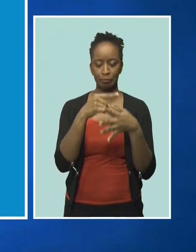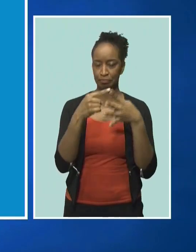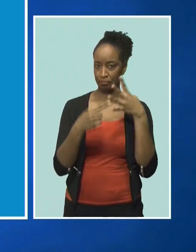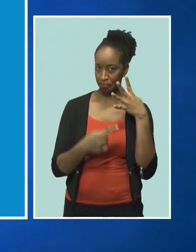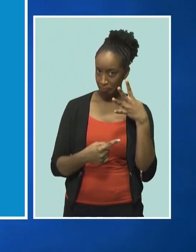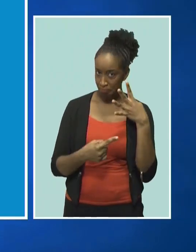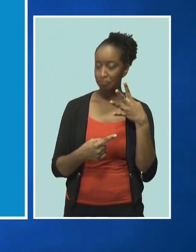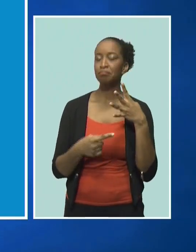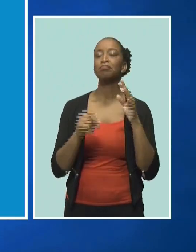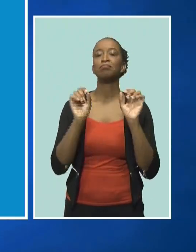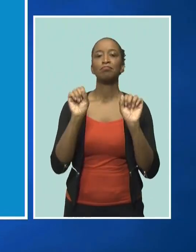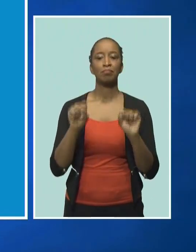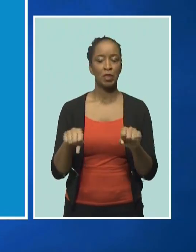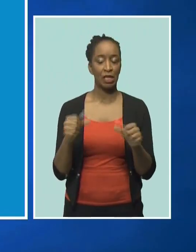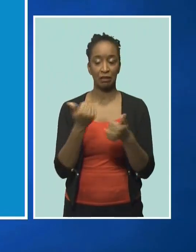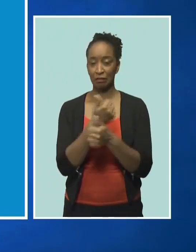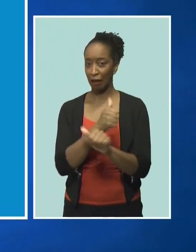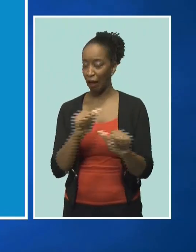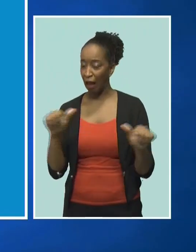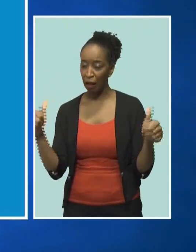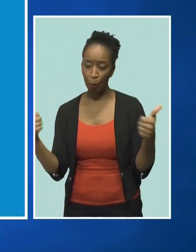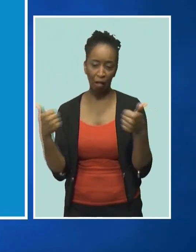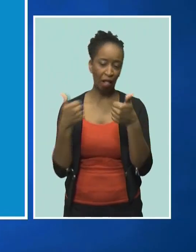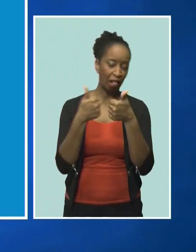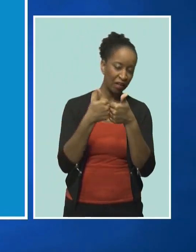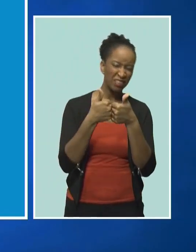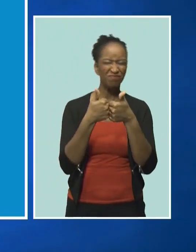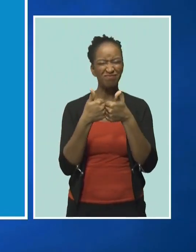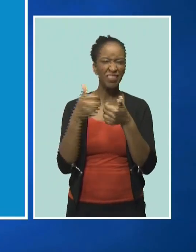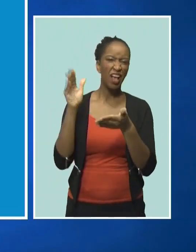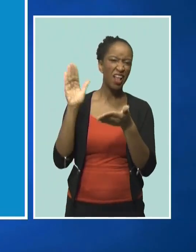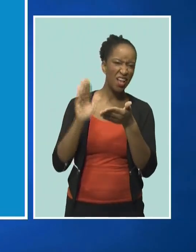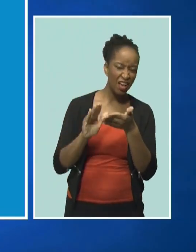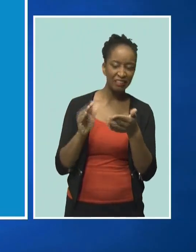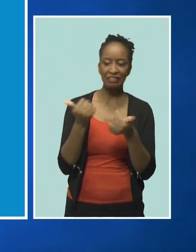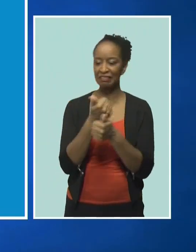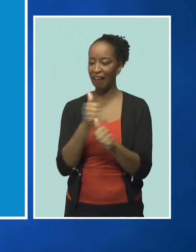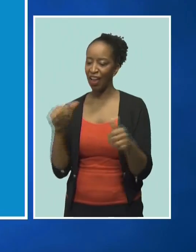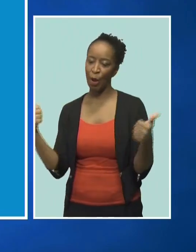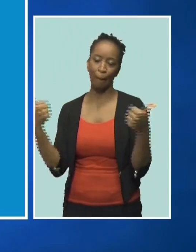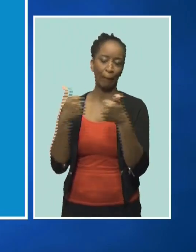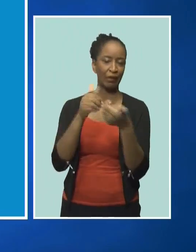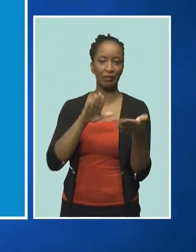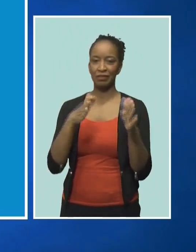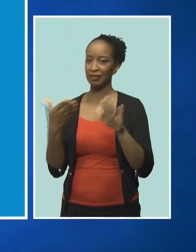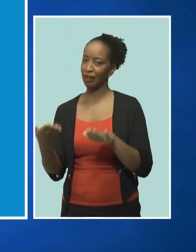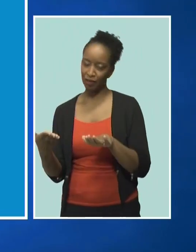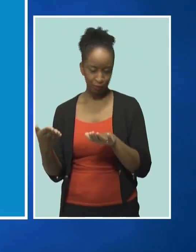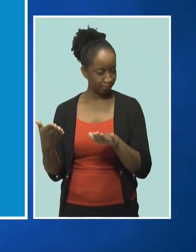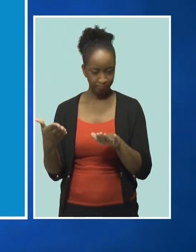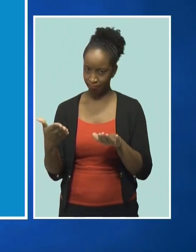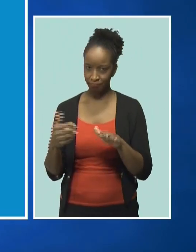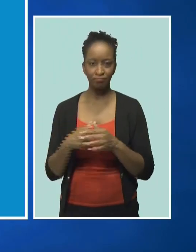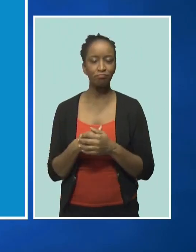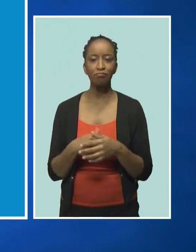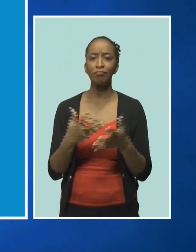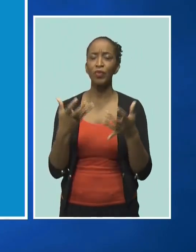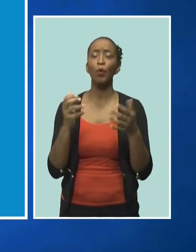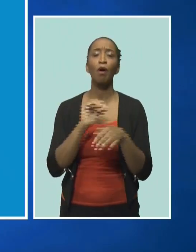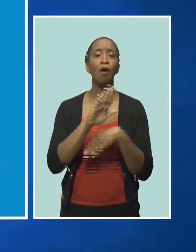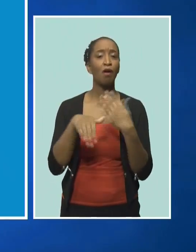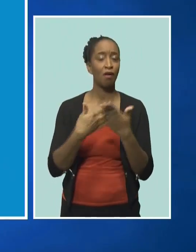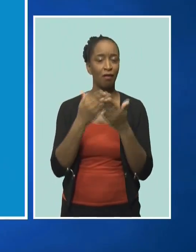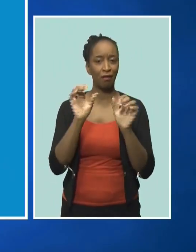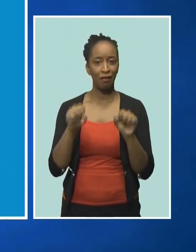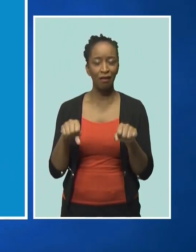lives lost. Because as I said, we don't want any family to have their Christmas ruined because of an unavoidable accident or because of an unavoidable loss